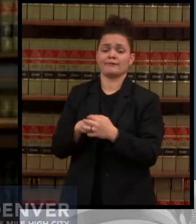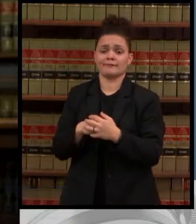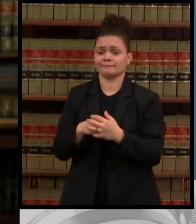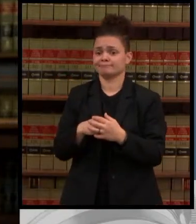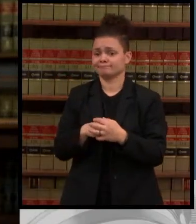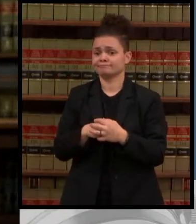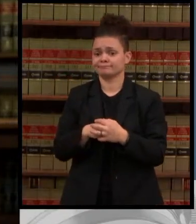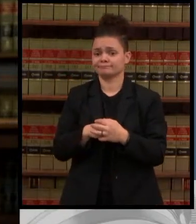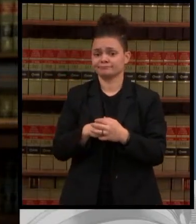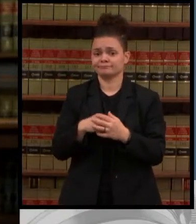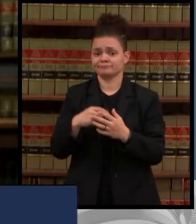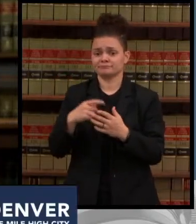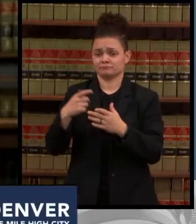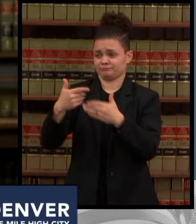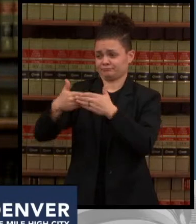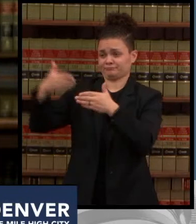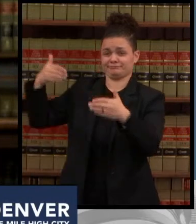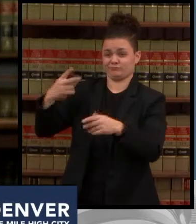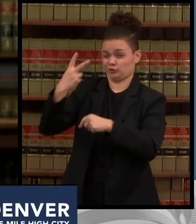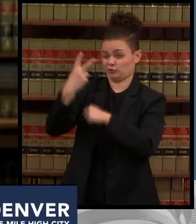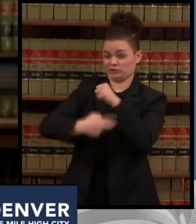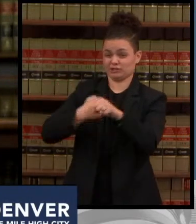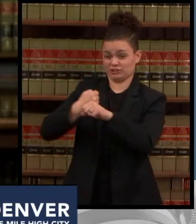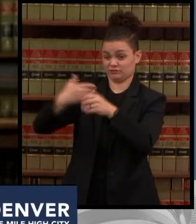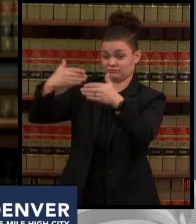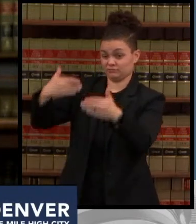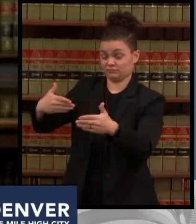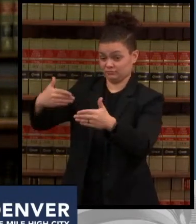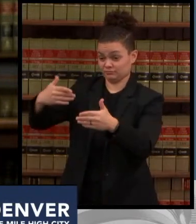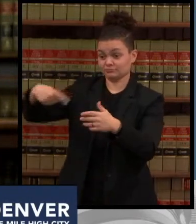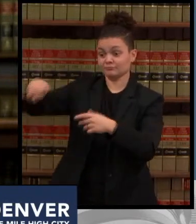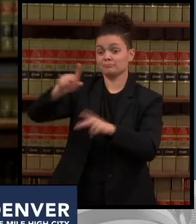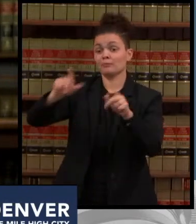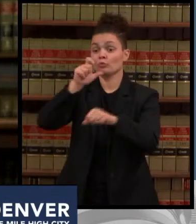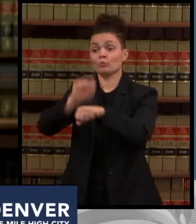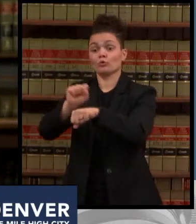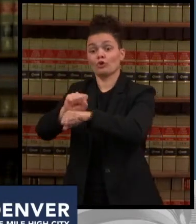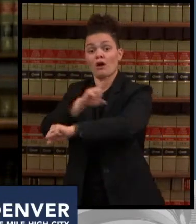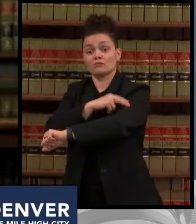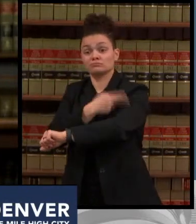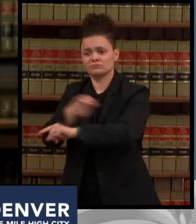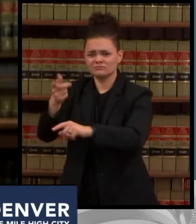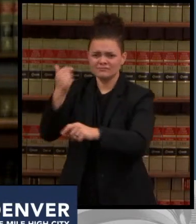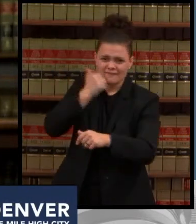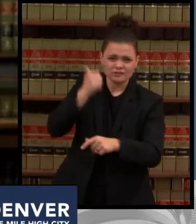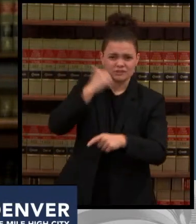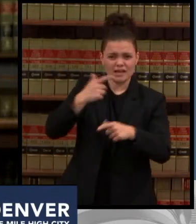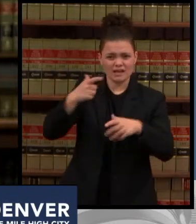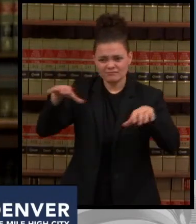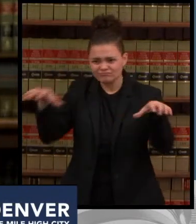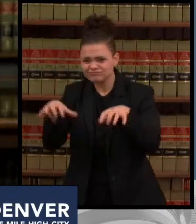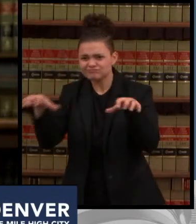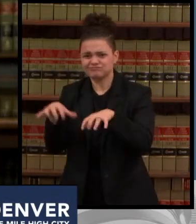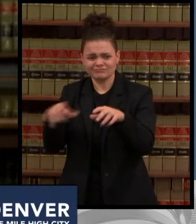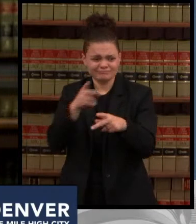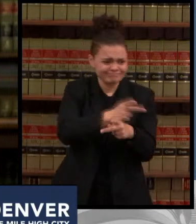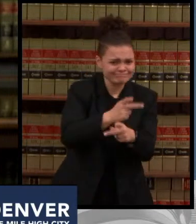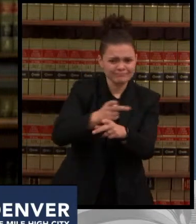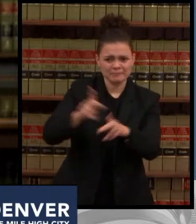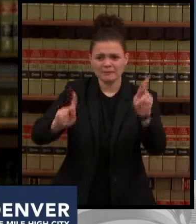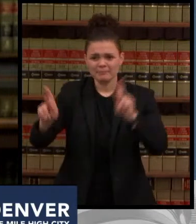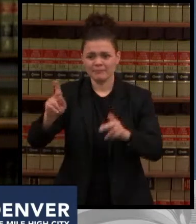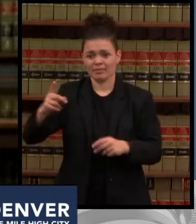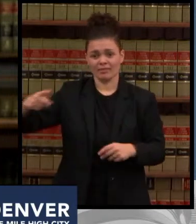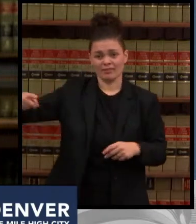2 years, day in and day out, taking care of people who are at an incredibly vulnerable point, frightened,